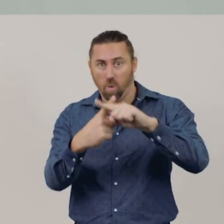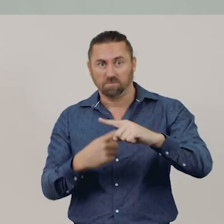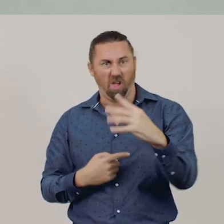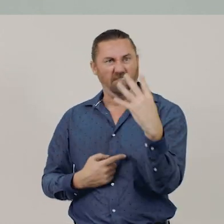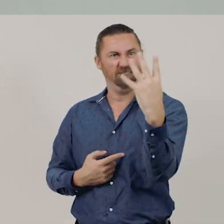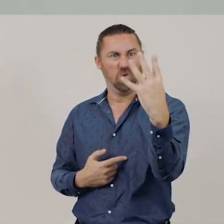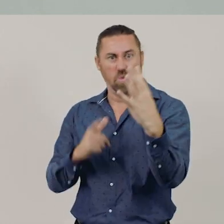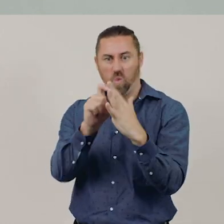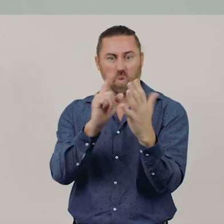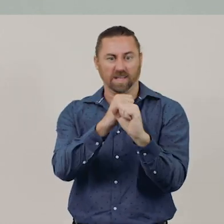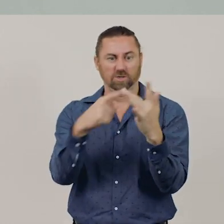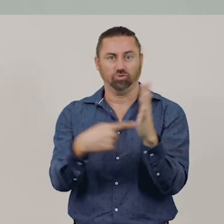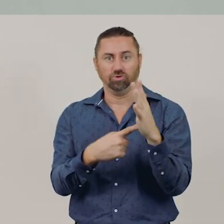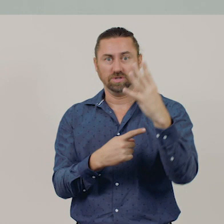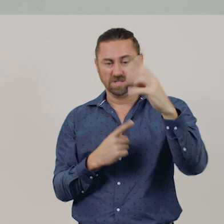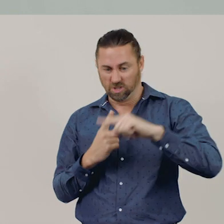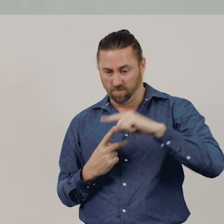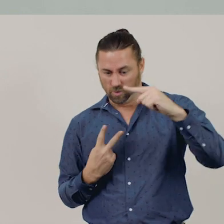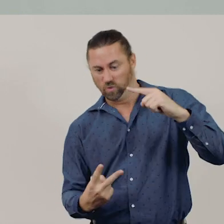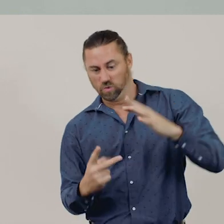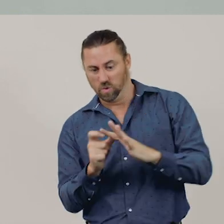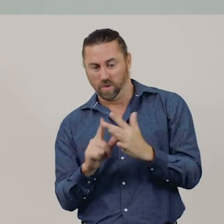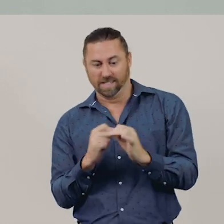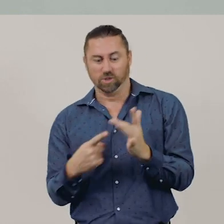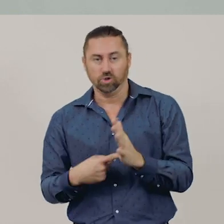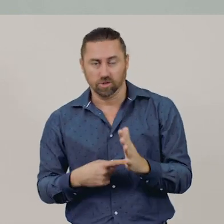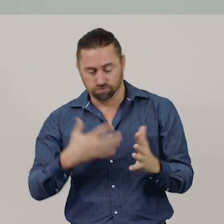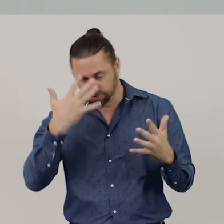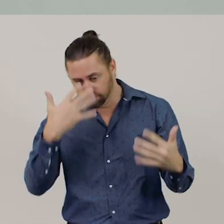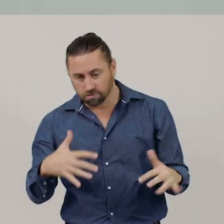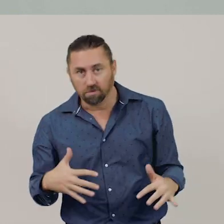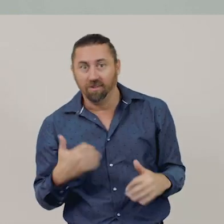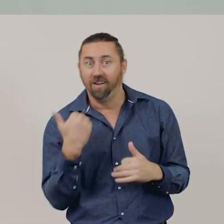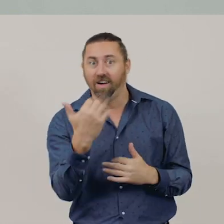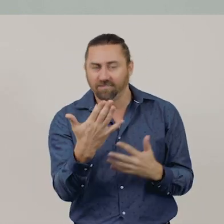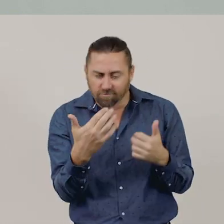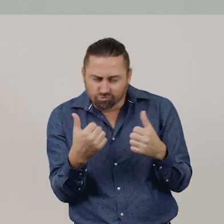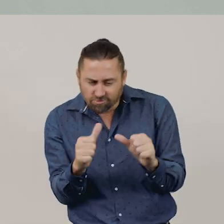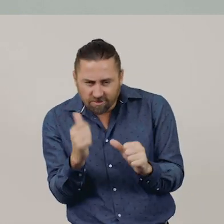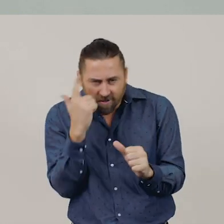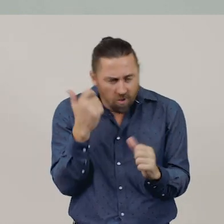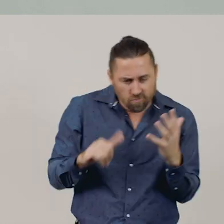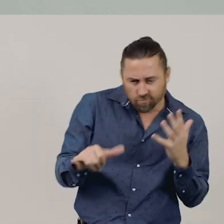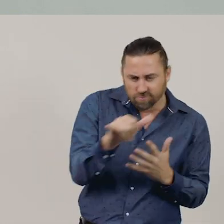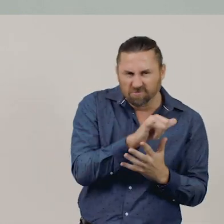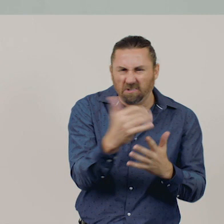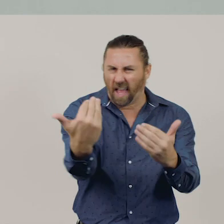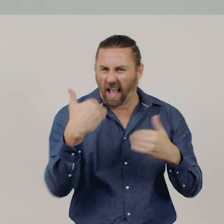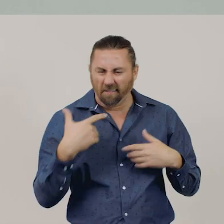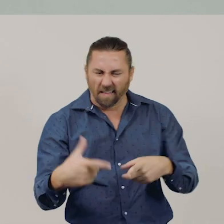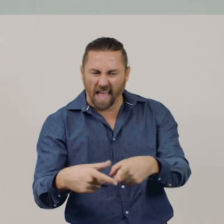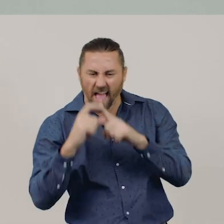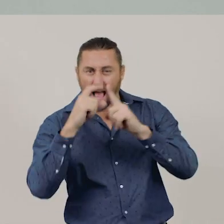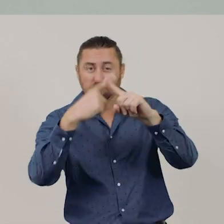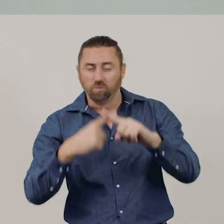be multiplying 4-digit values by 2-digit values. And then you'll have some strategies to confidently tackle even the